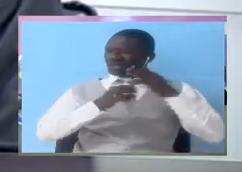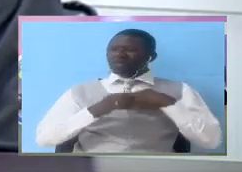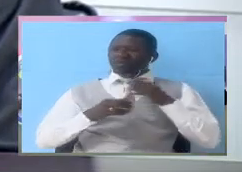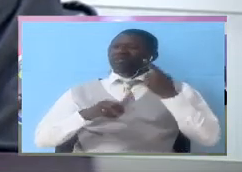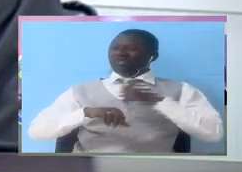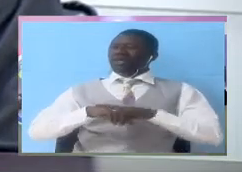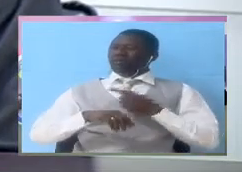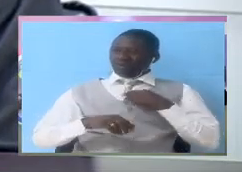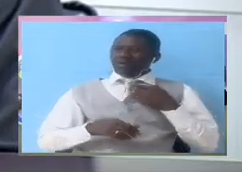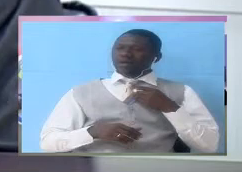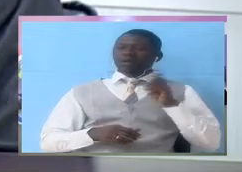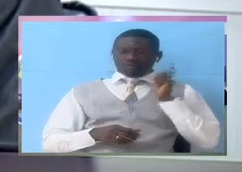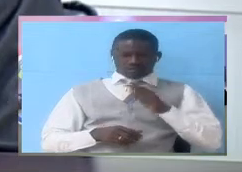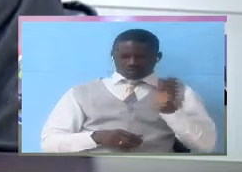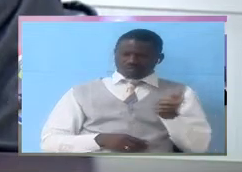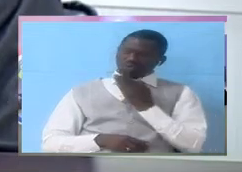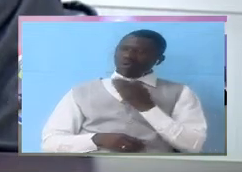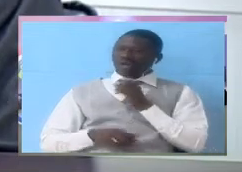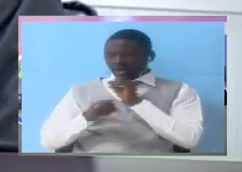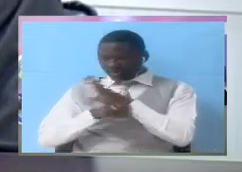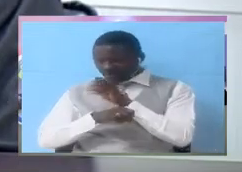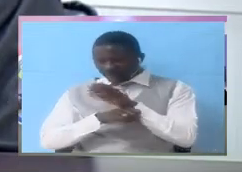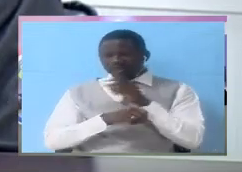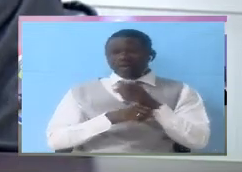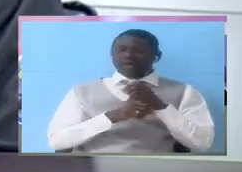ni dama warona dem fofu nak ngir garal ci panel bi. Because